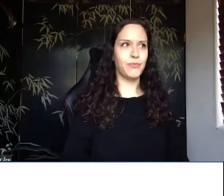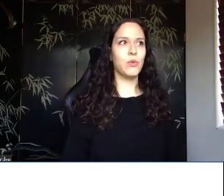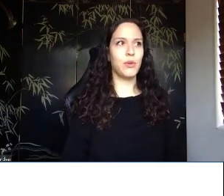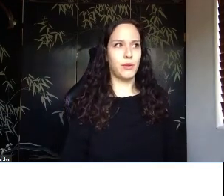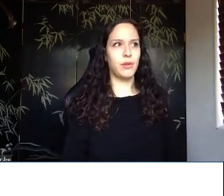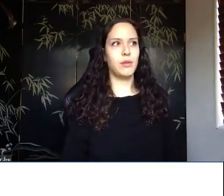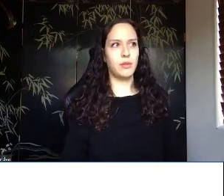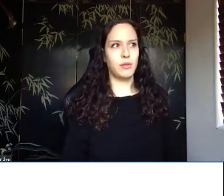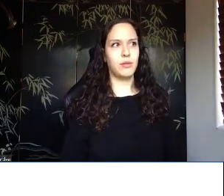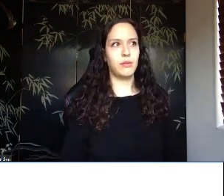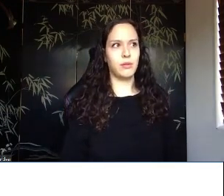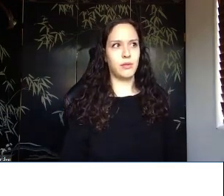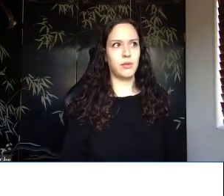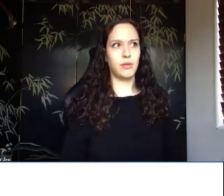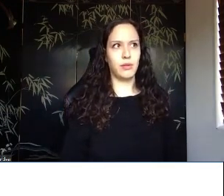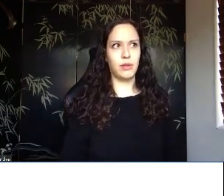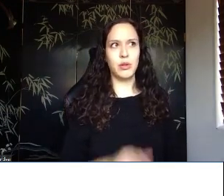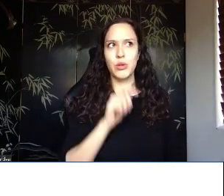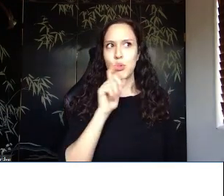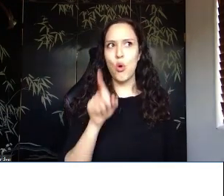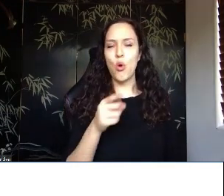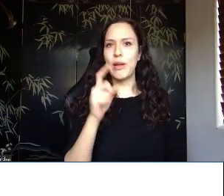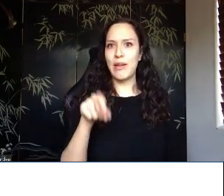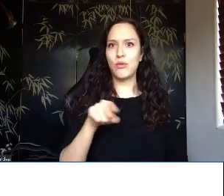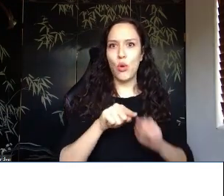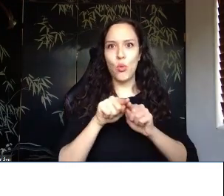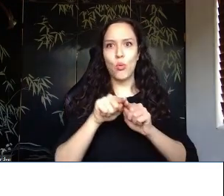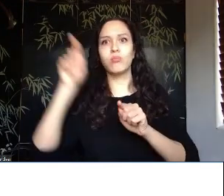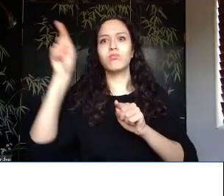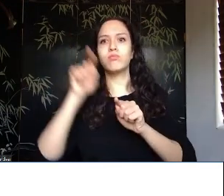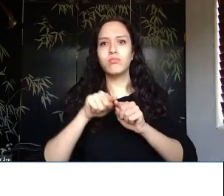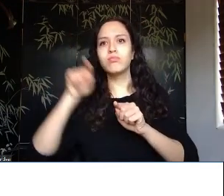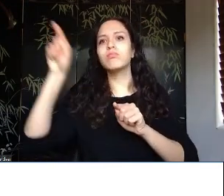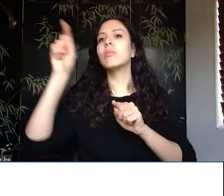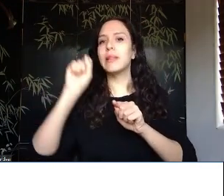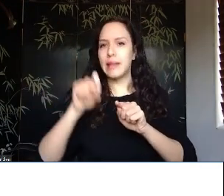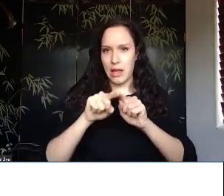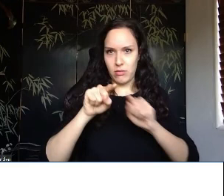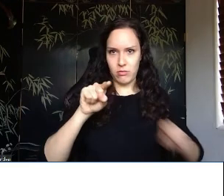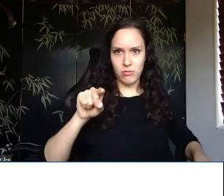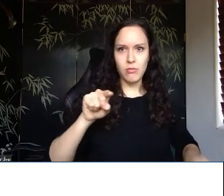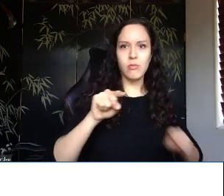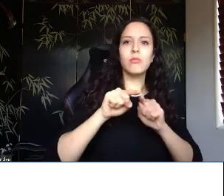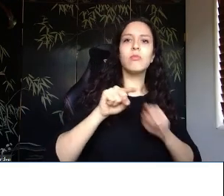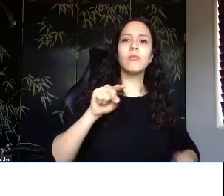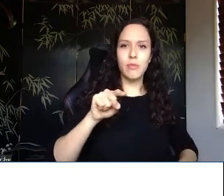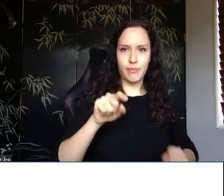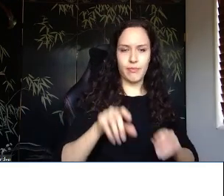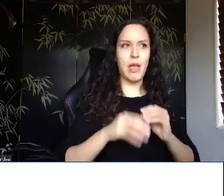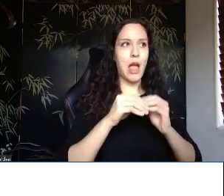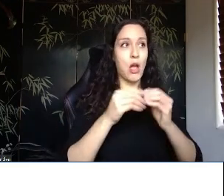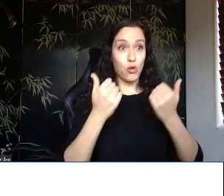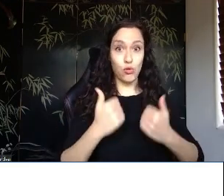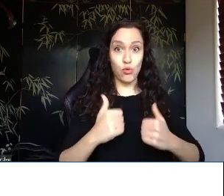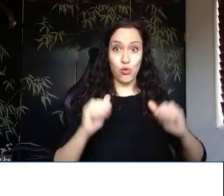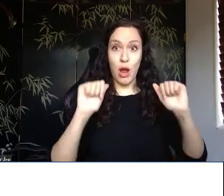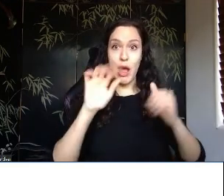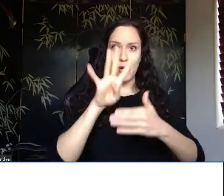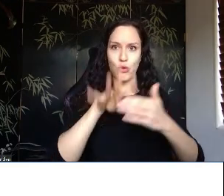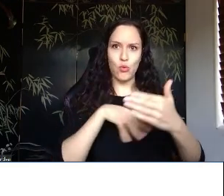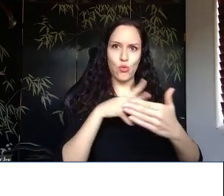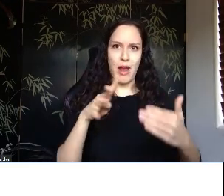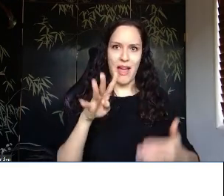way. So try that when you get to graph 4. Go the way that it's